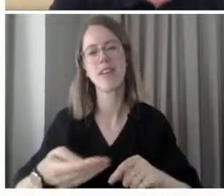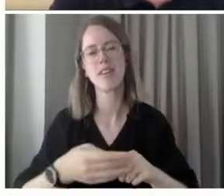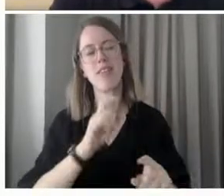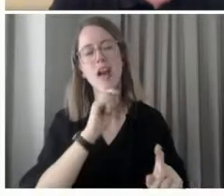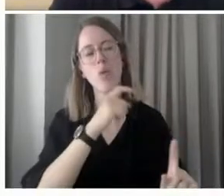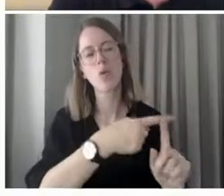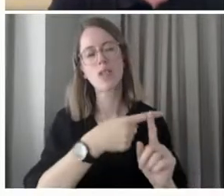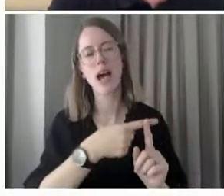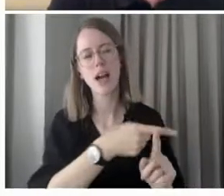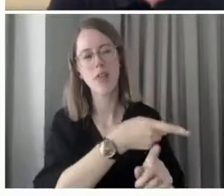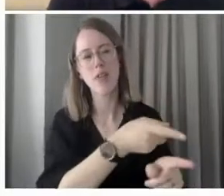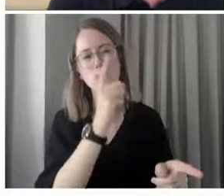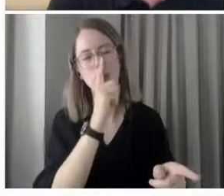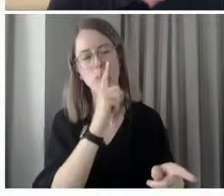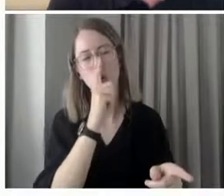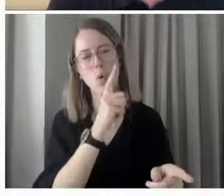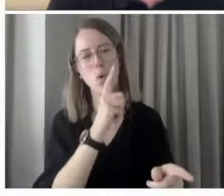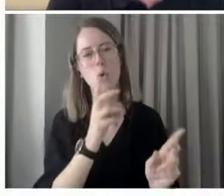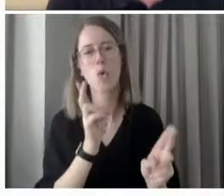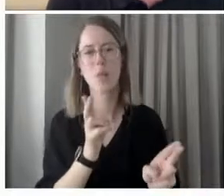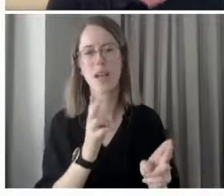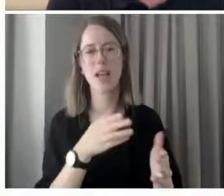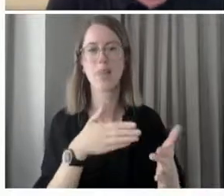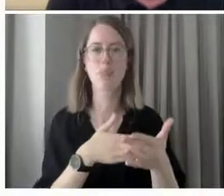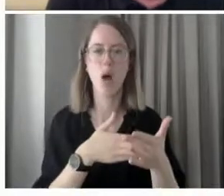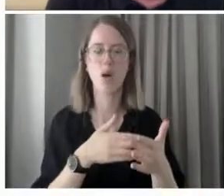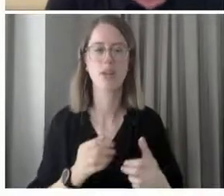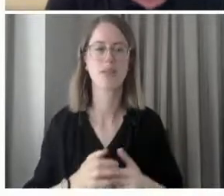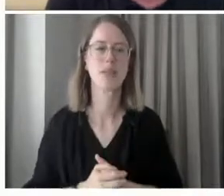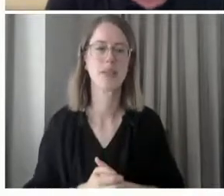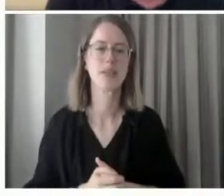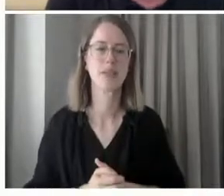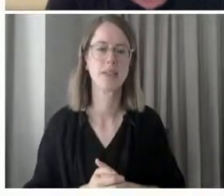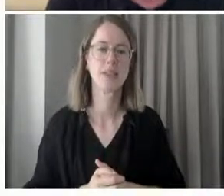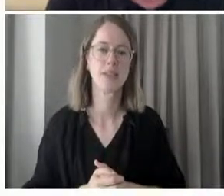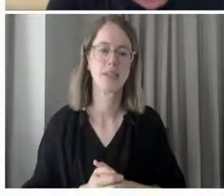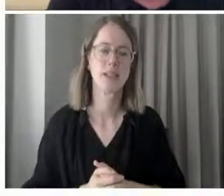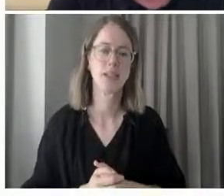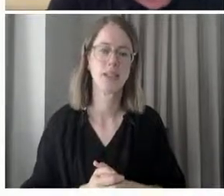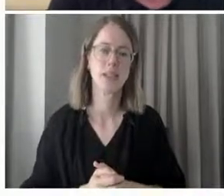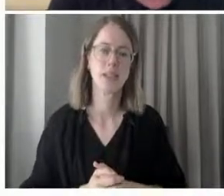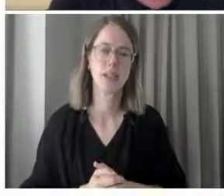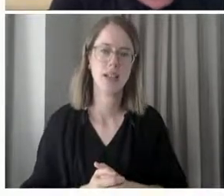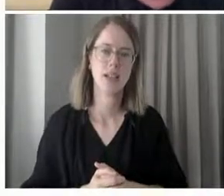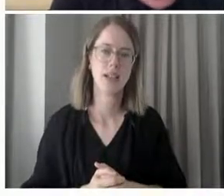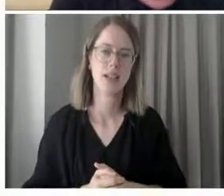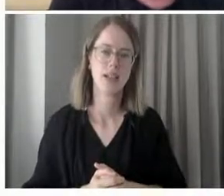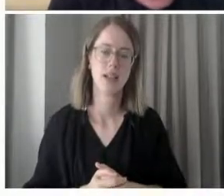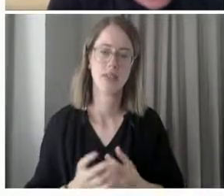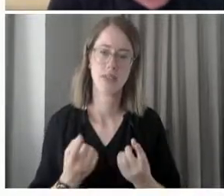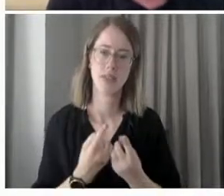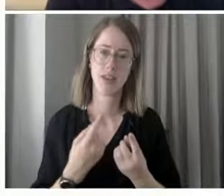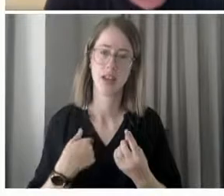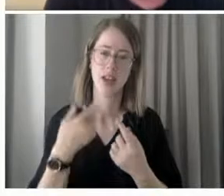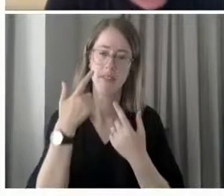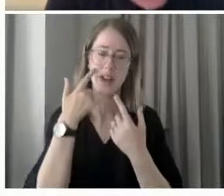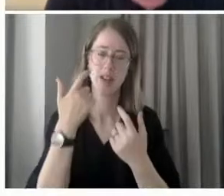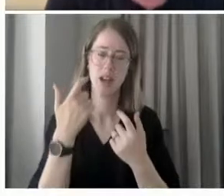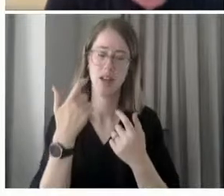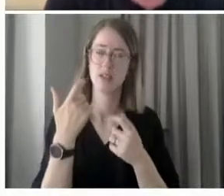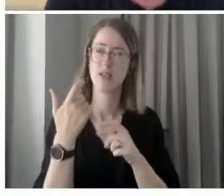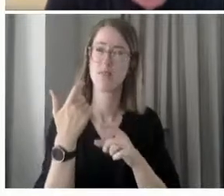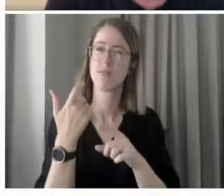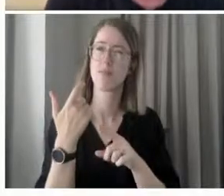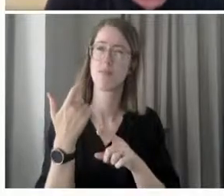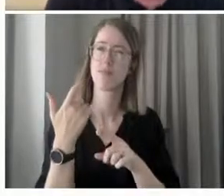the kinds of people who might be priced out. But the one that I actually only found out about really since